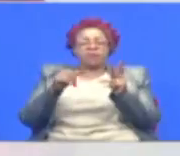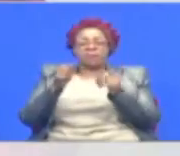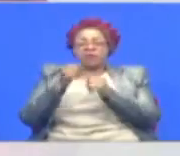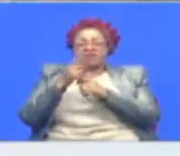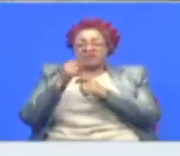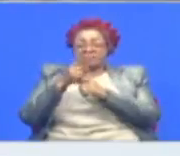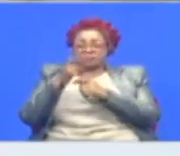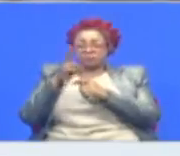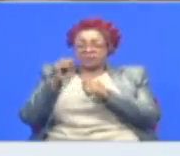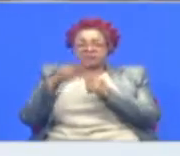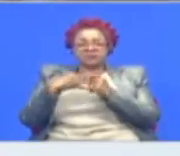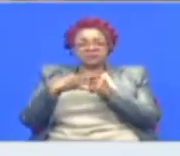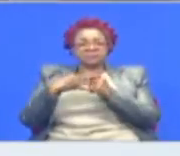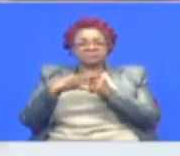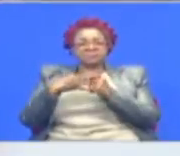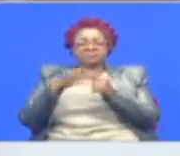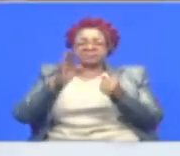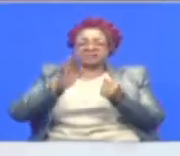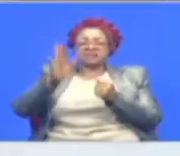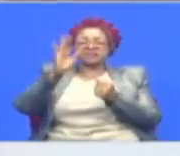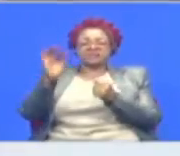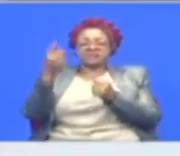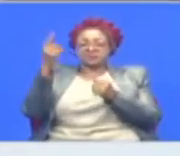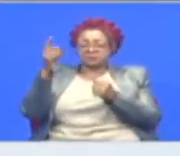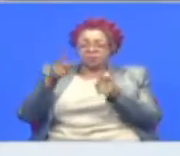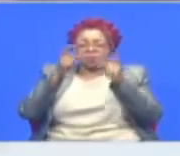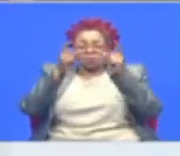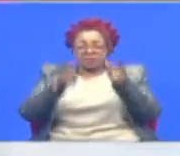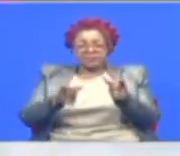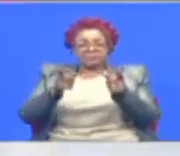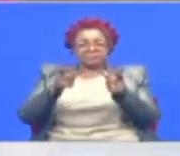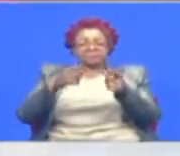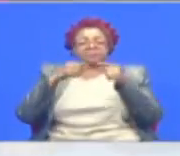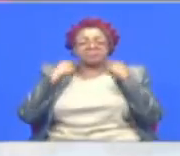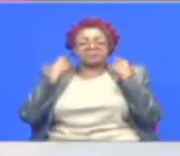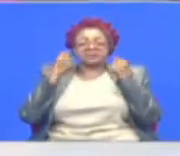November 2018. He was first ordained a priest in